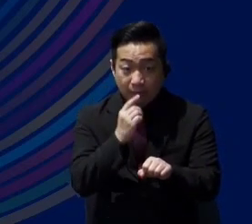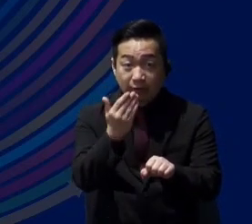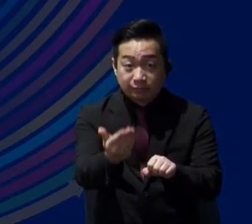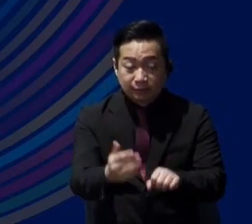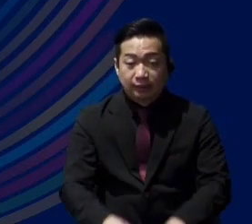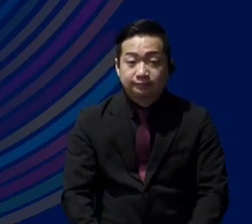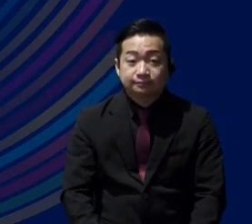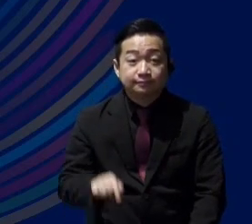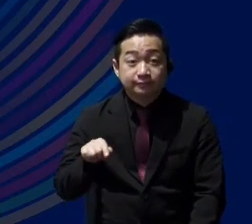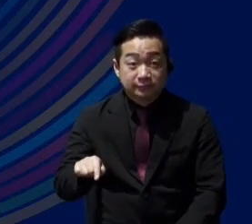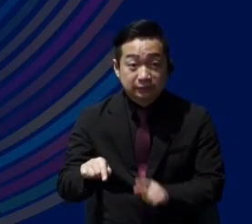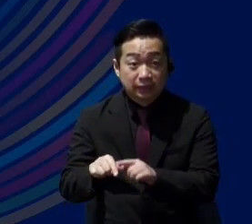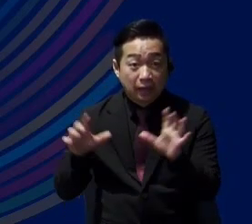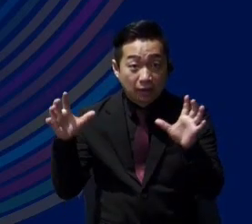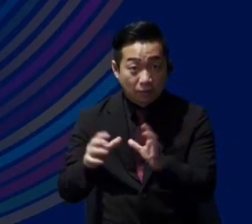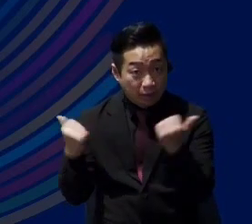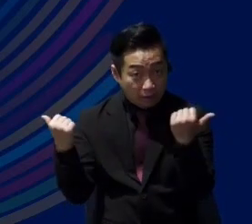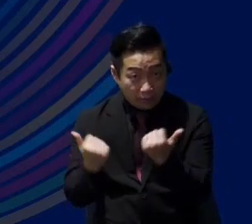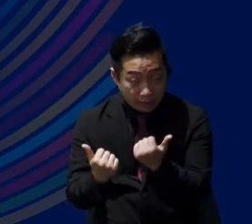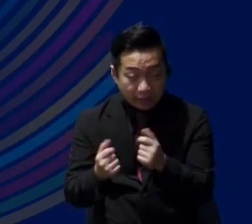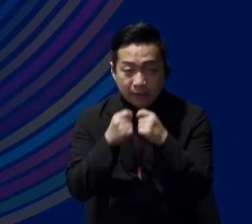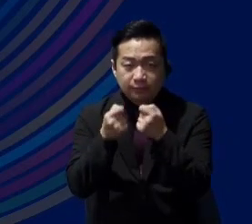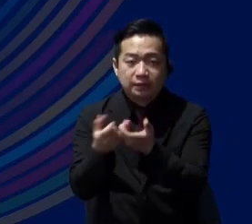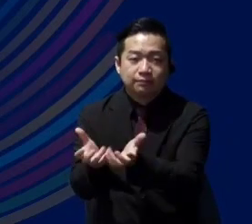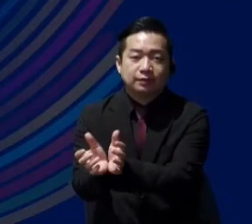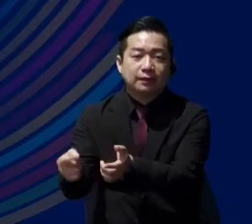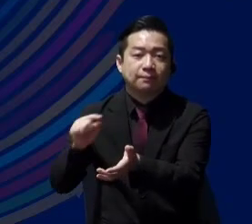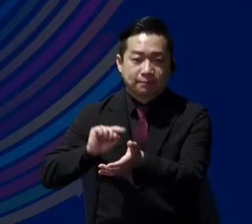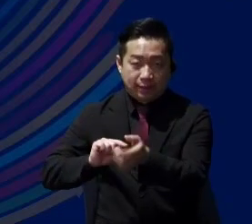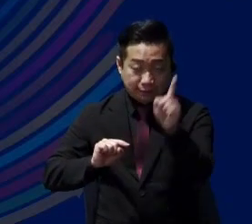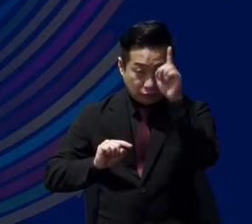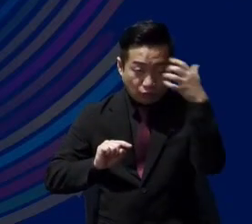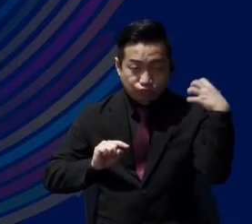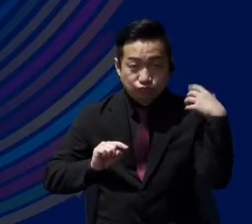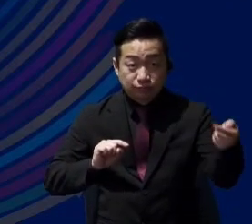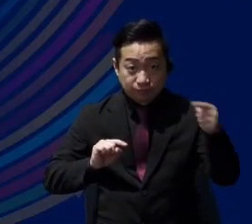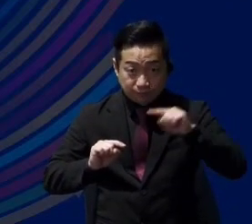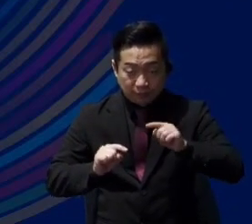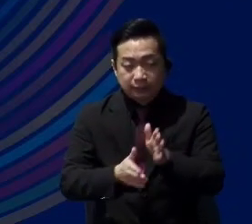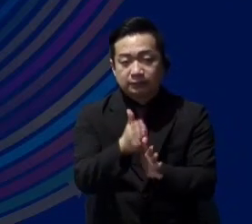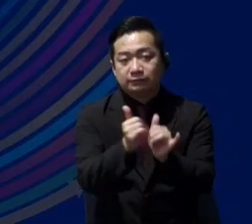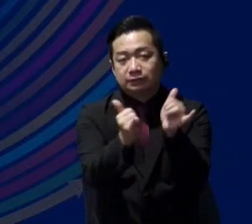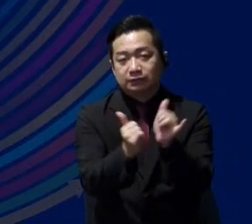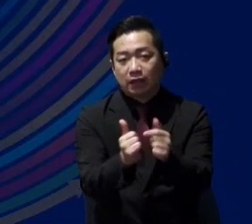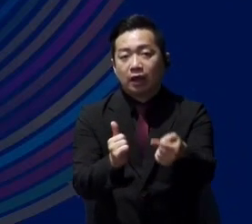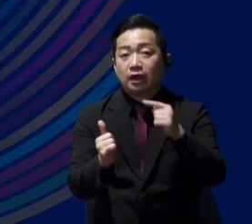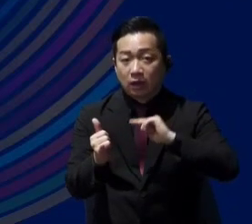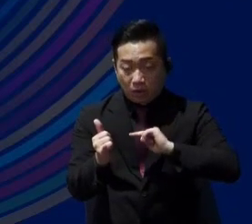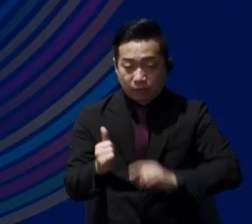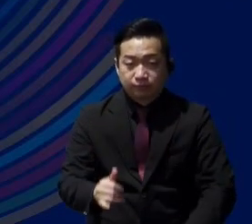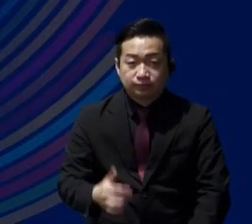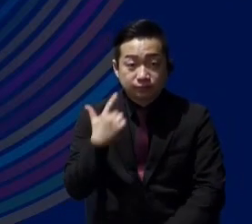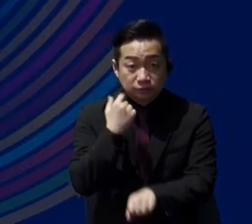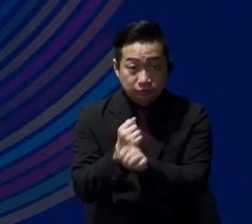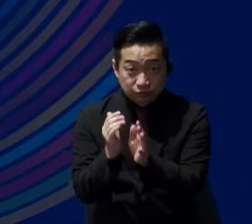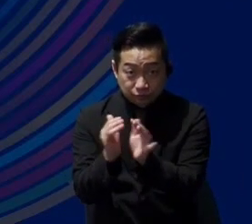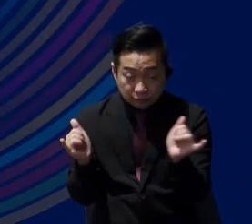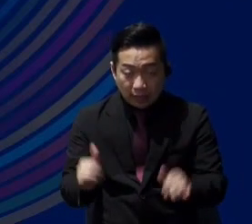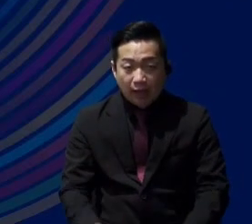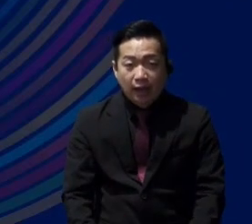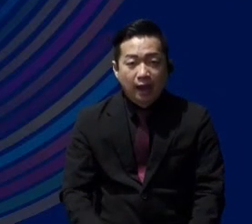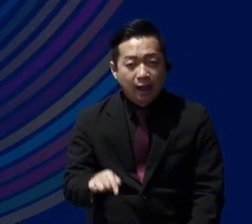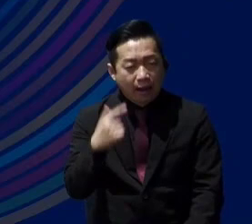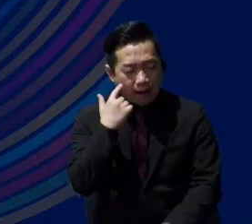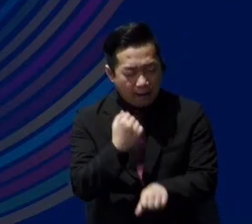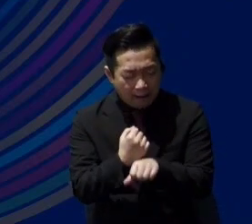bringing in private sector, government, civil society, academics, researchers, and